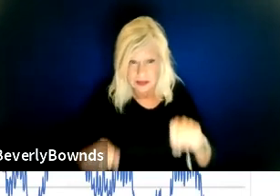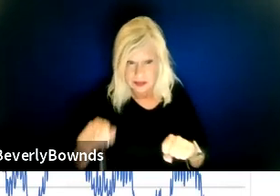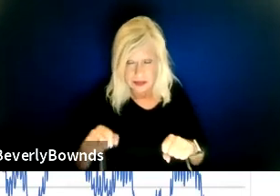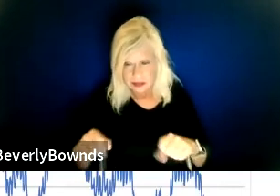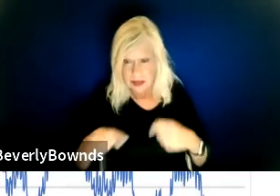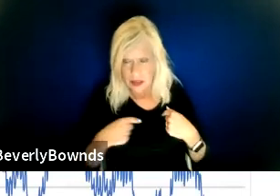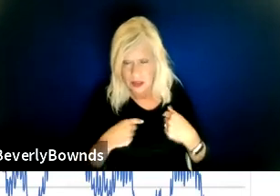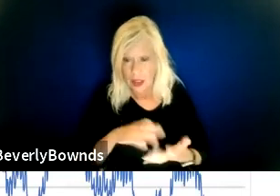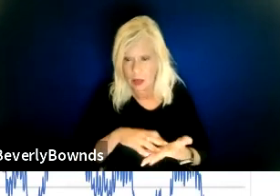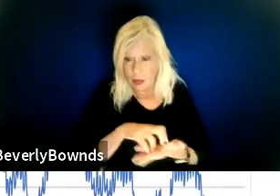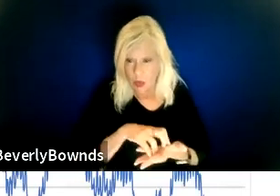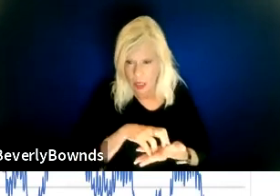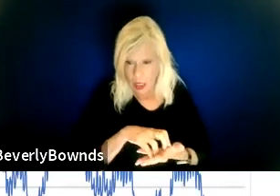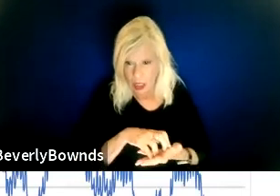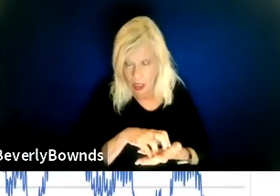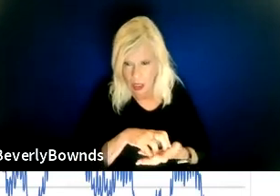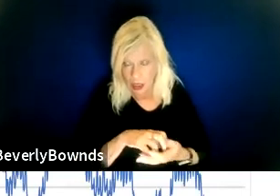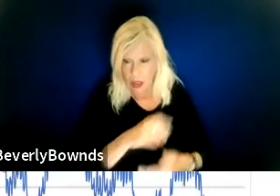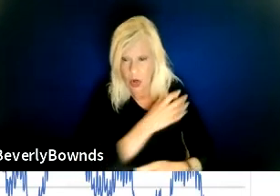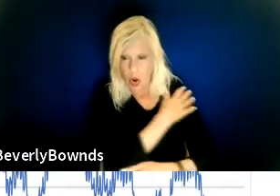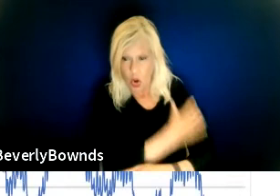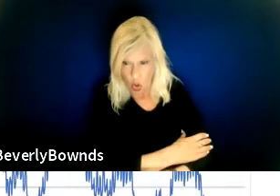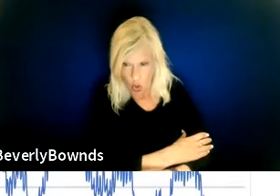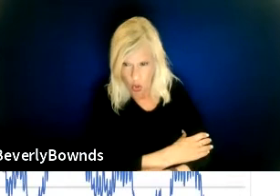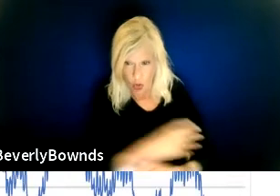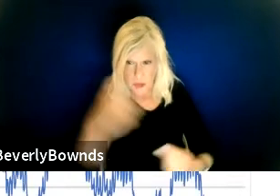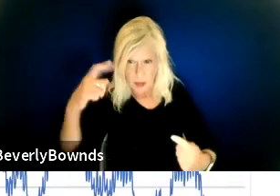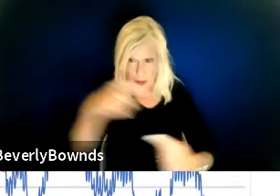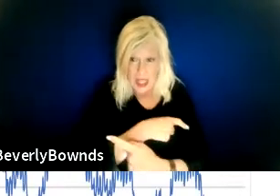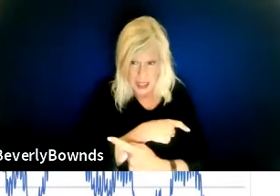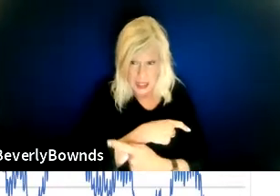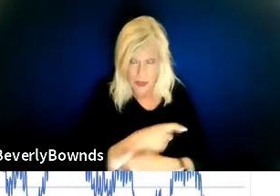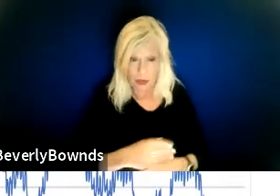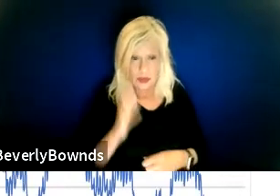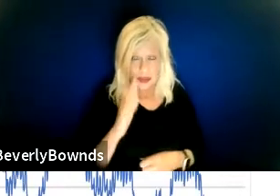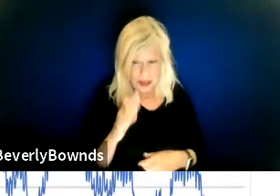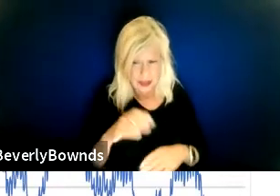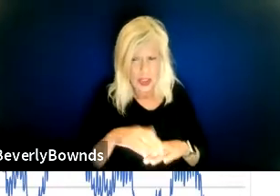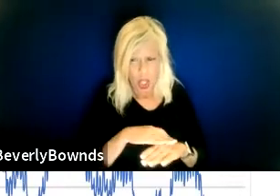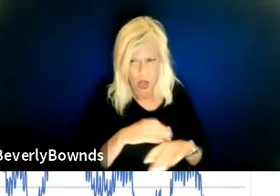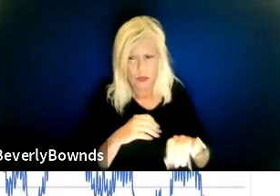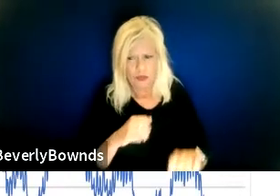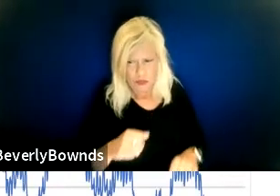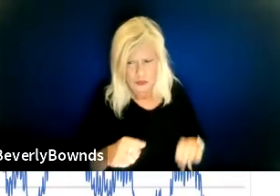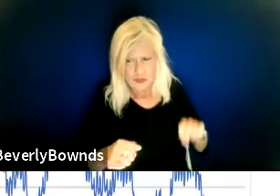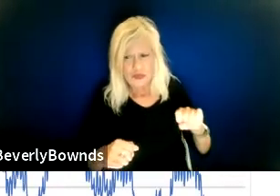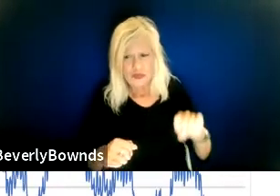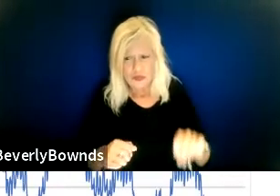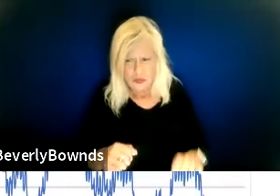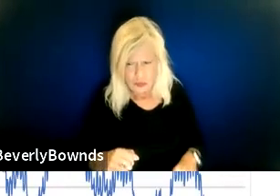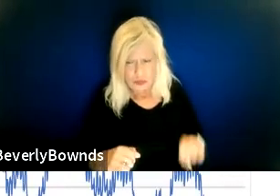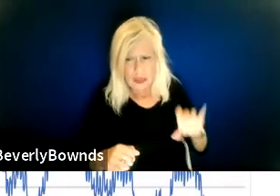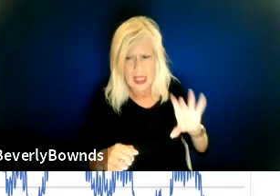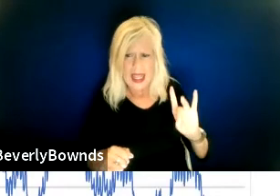paretic arm in the bilateral case is going relatively slow, approximately 8